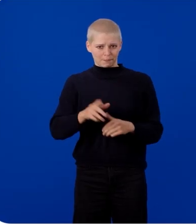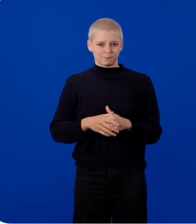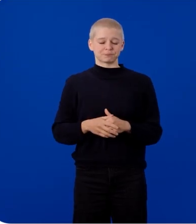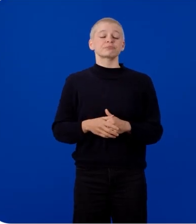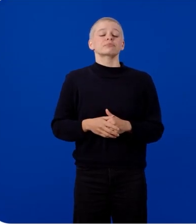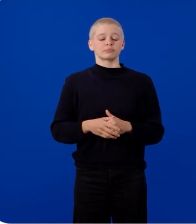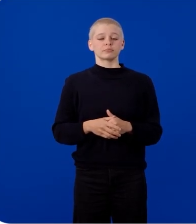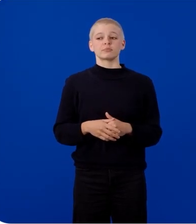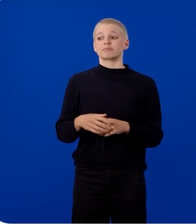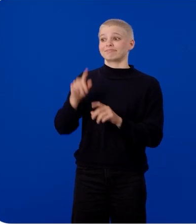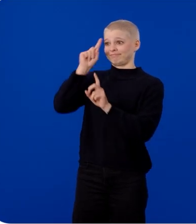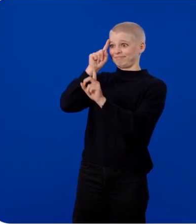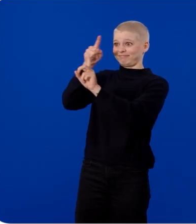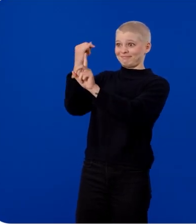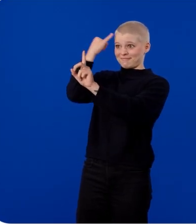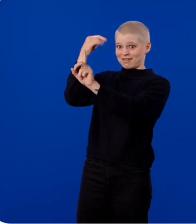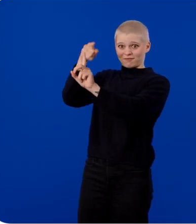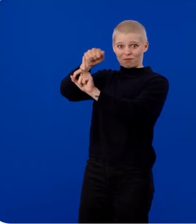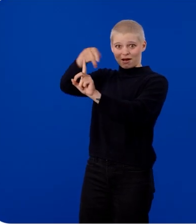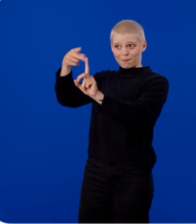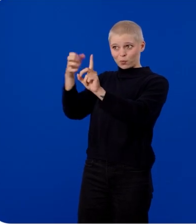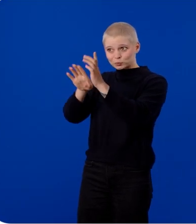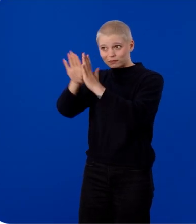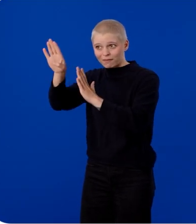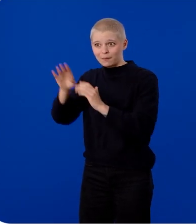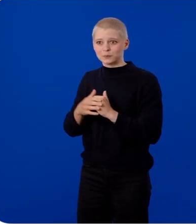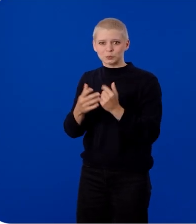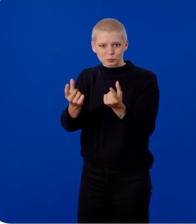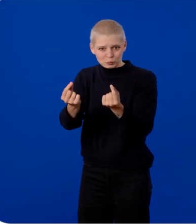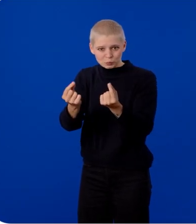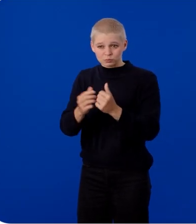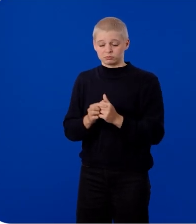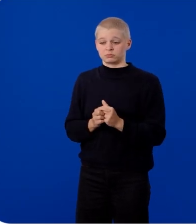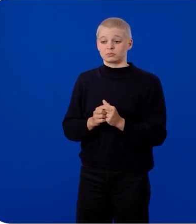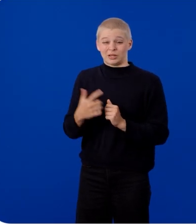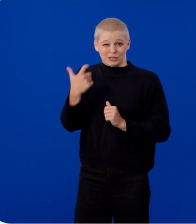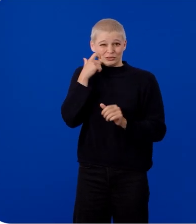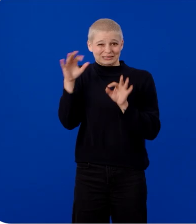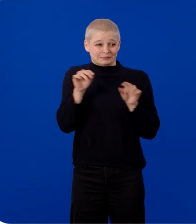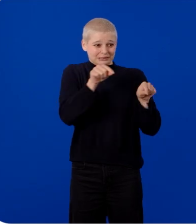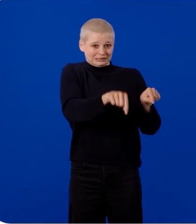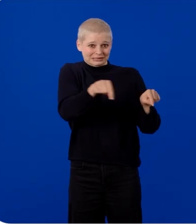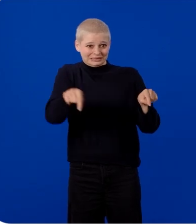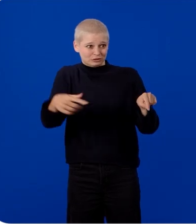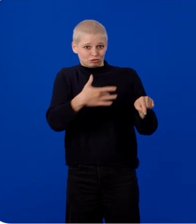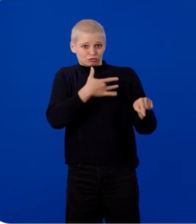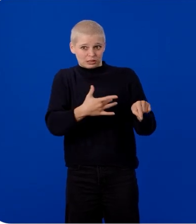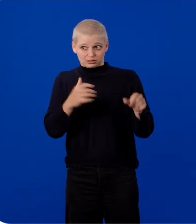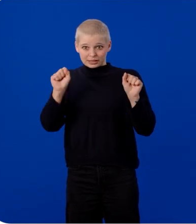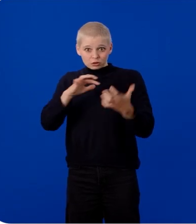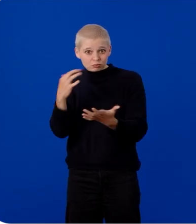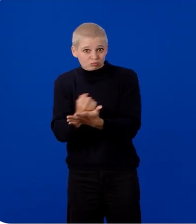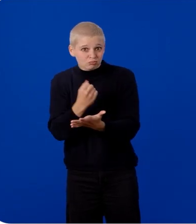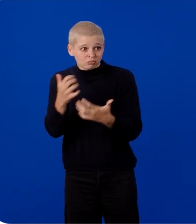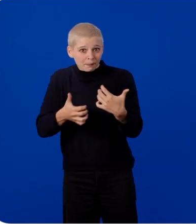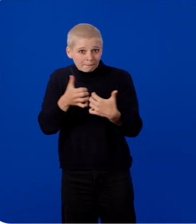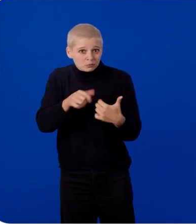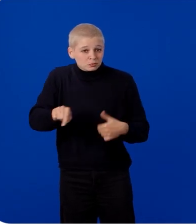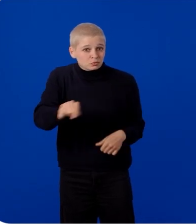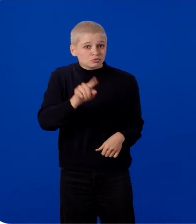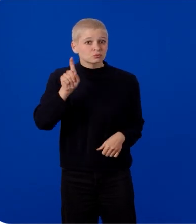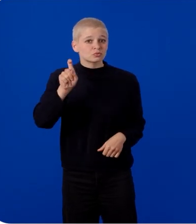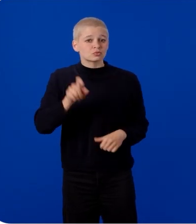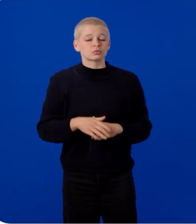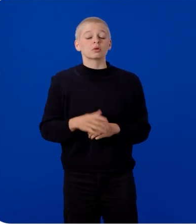idea for an app that you want to develop. Can you take advantage of any of the trends that we just mentioned? Now, these changes aren't